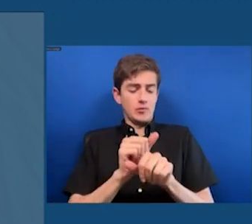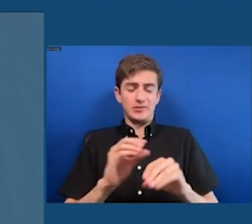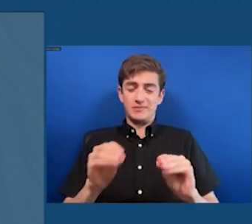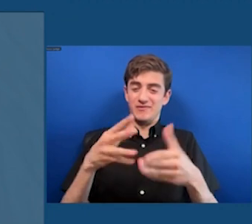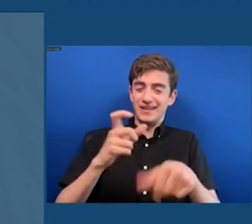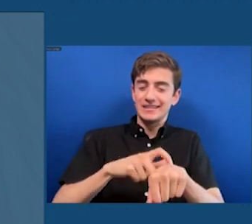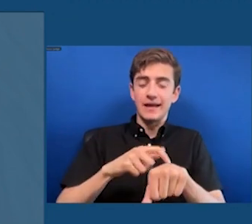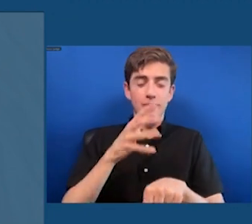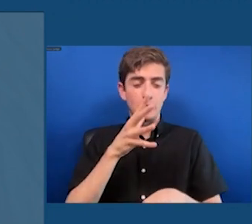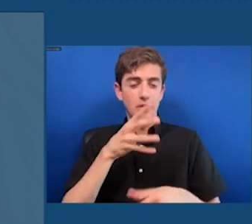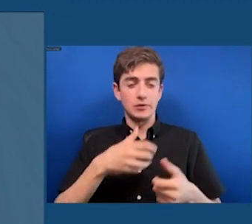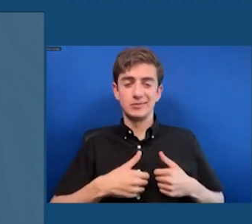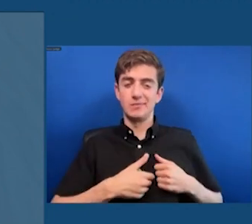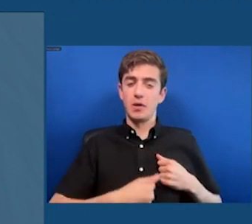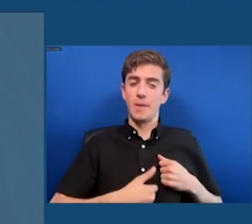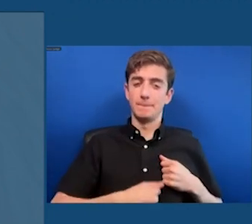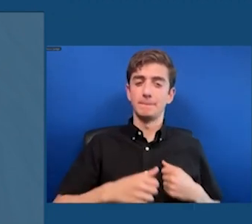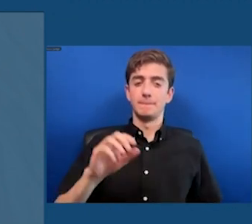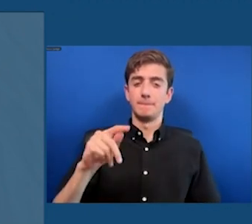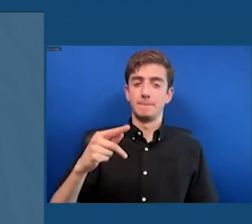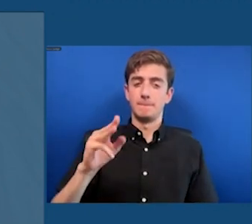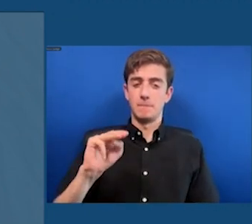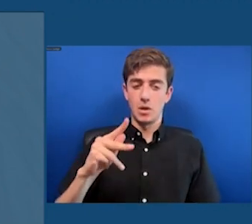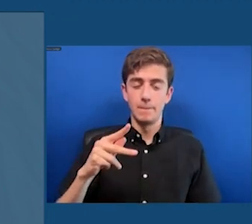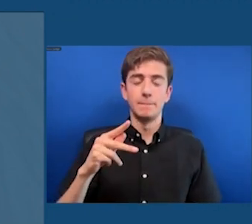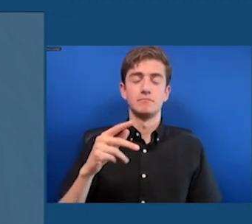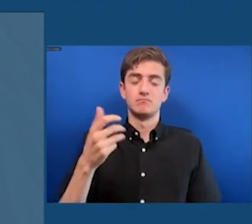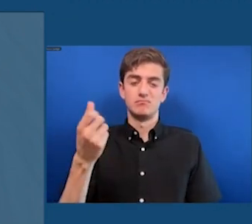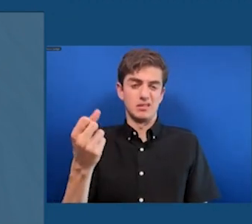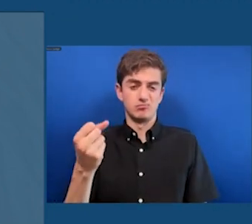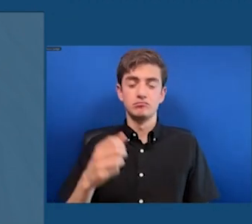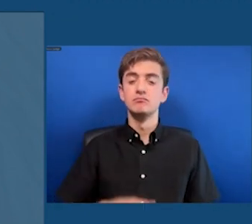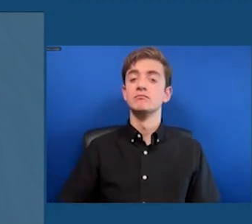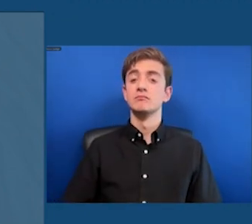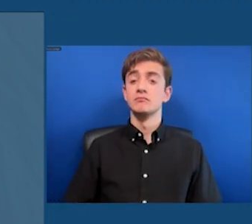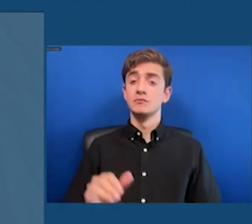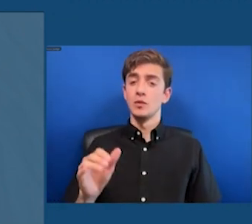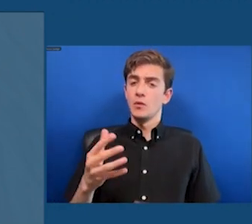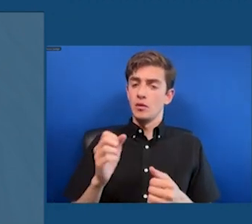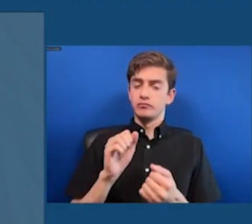safe, but also make sure we're tackling the risks they face as they get older.